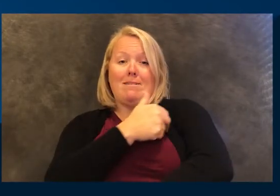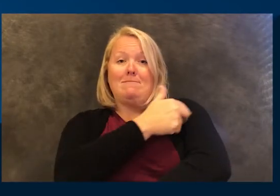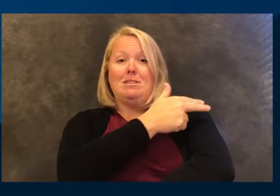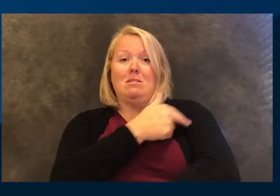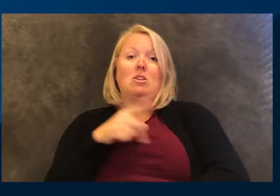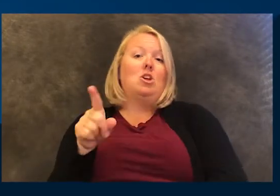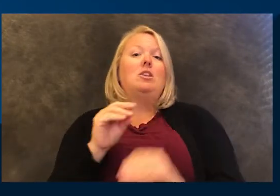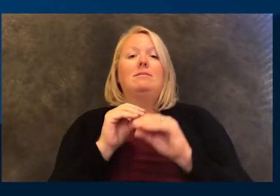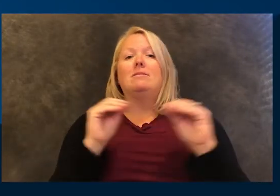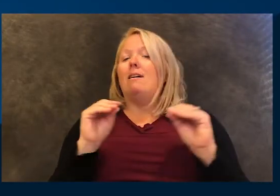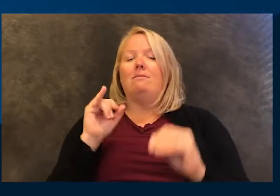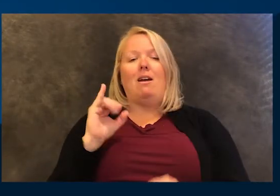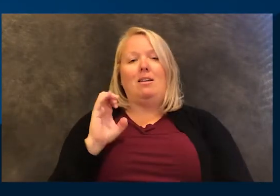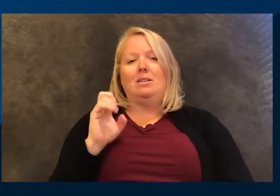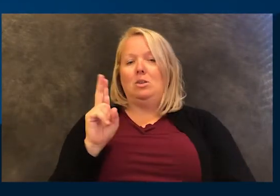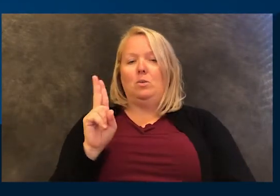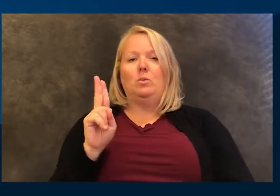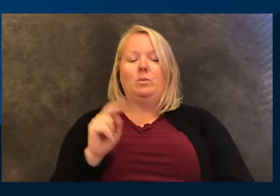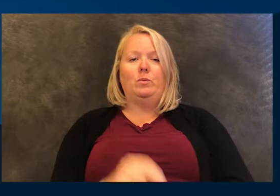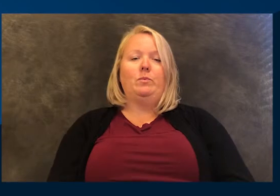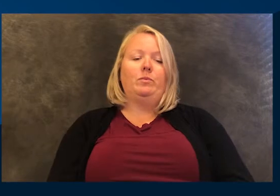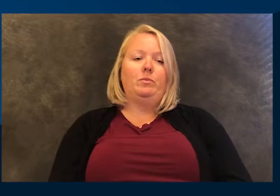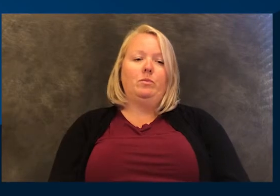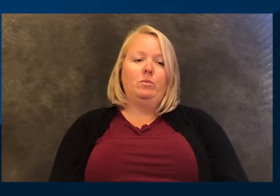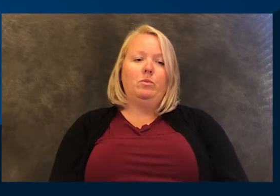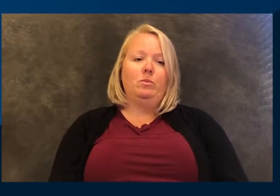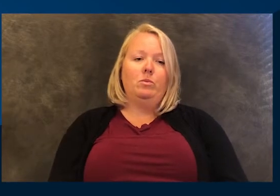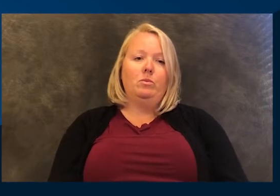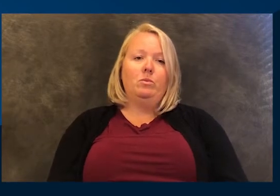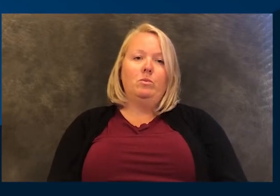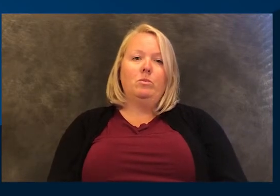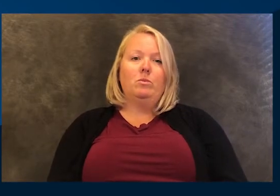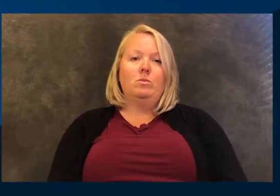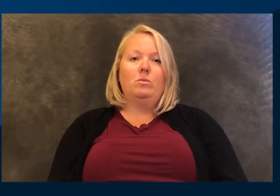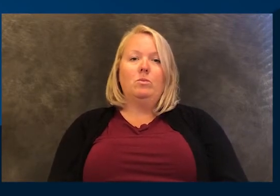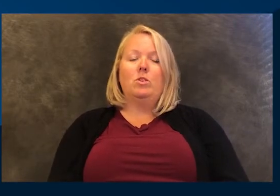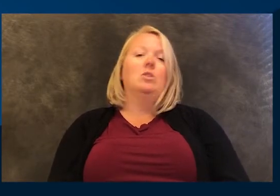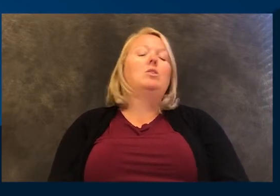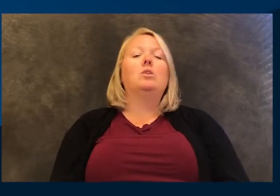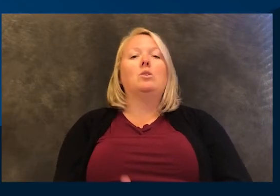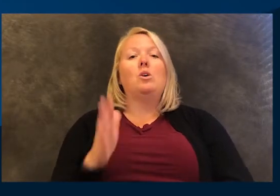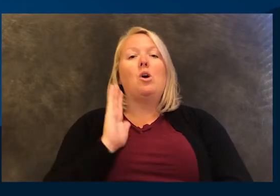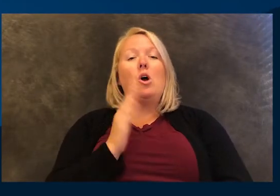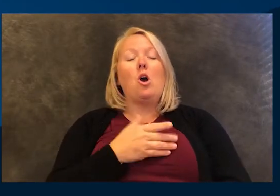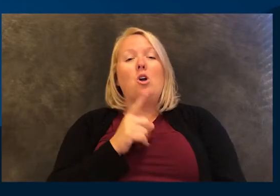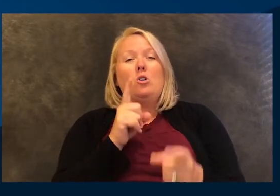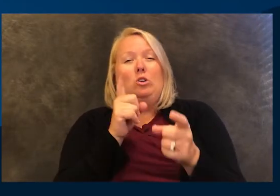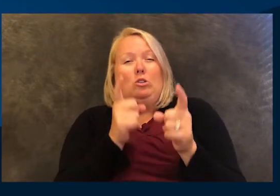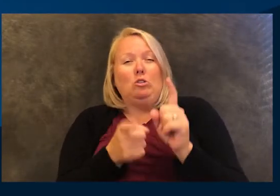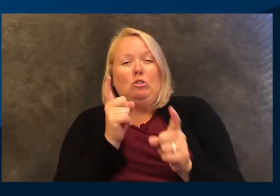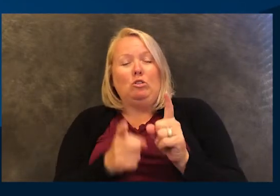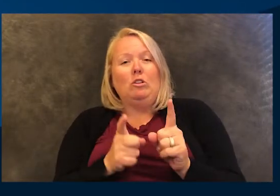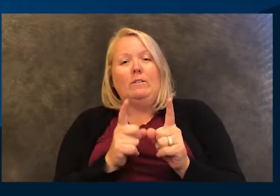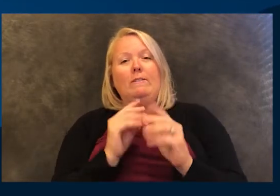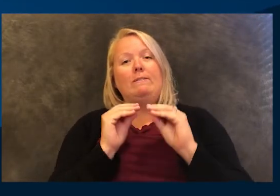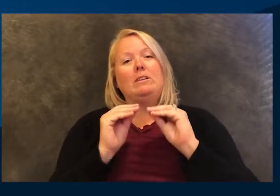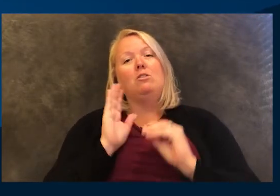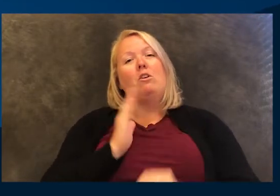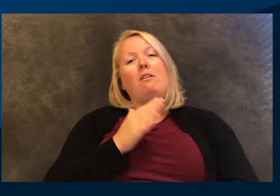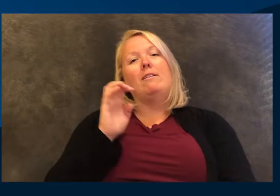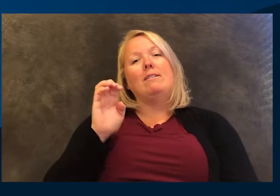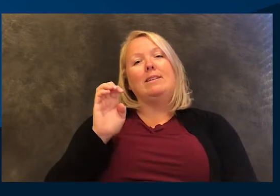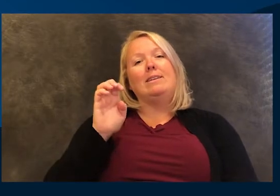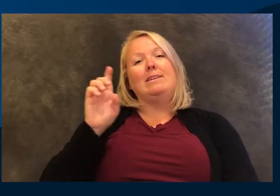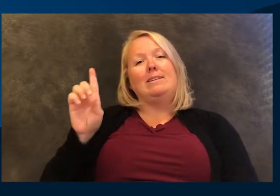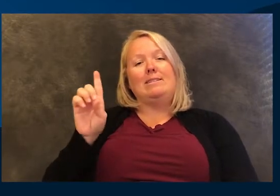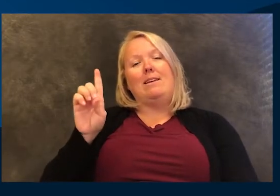none of those are in the ICU. You can see that our micro adjustments have managed our ED volume to some degree. We have